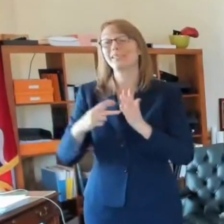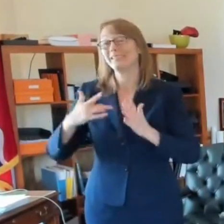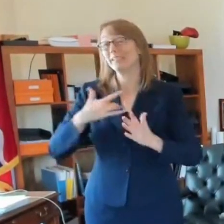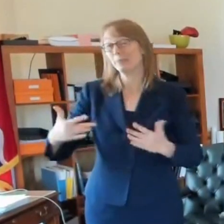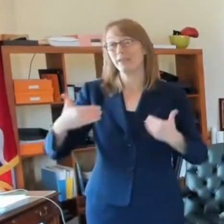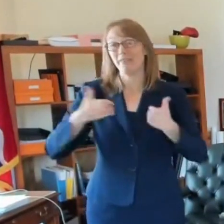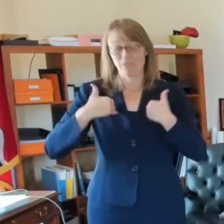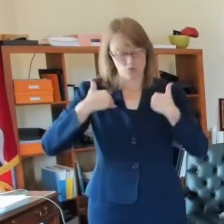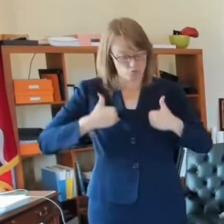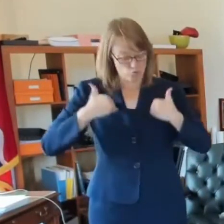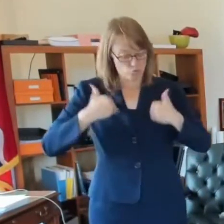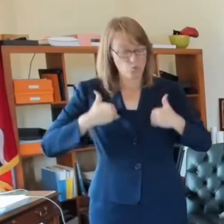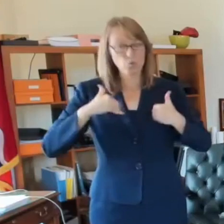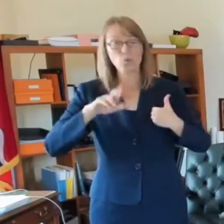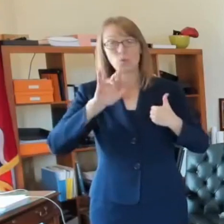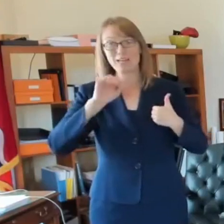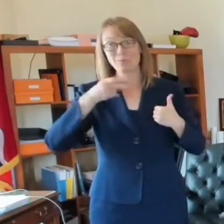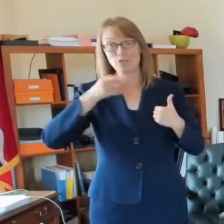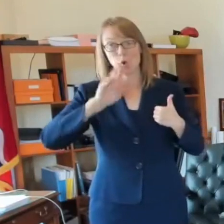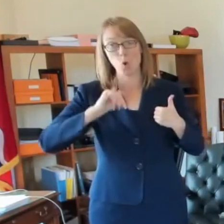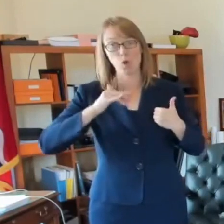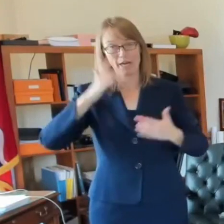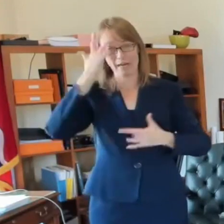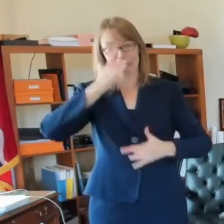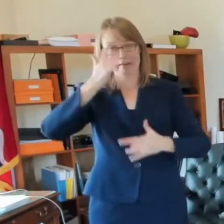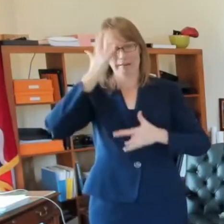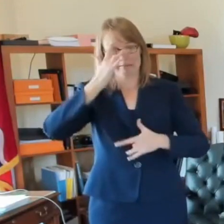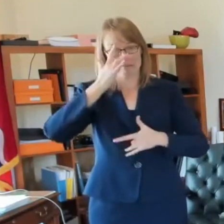people also begin to get the flu,